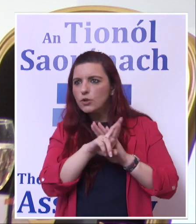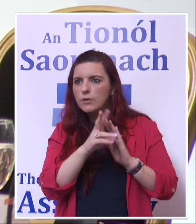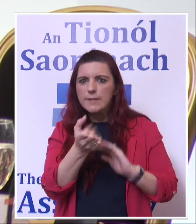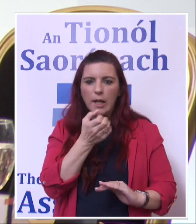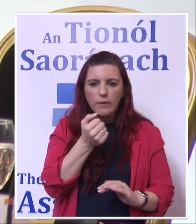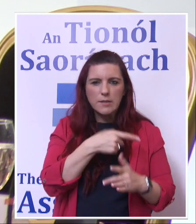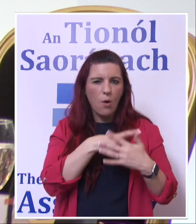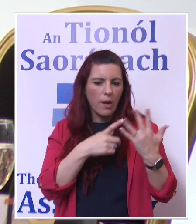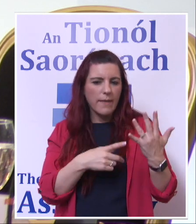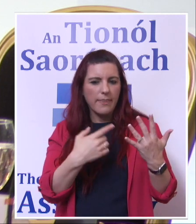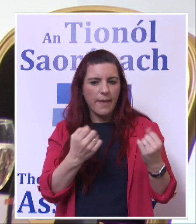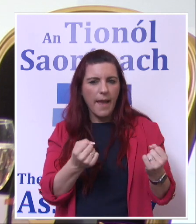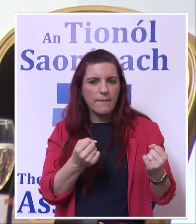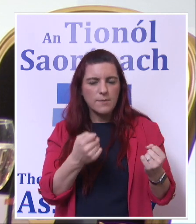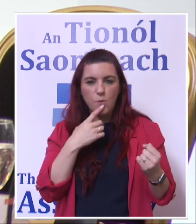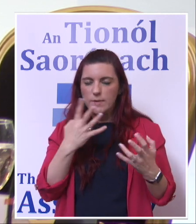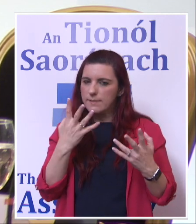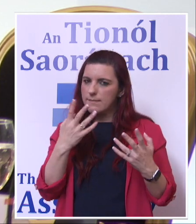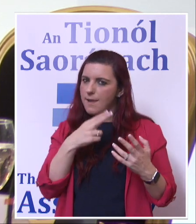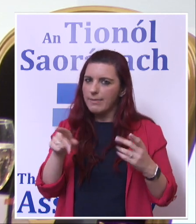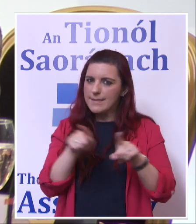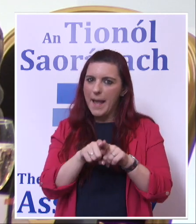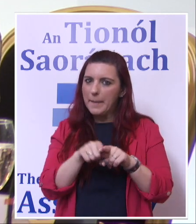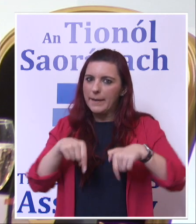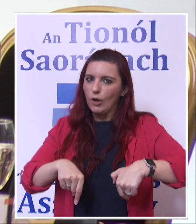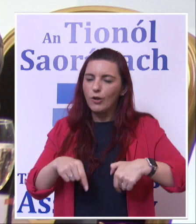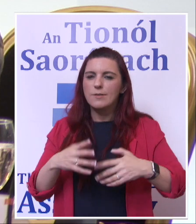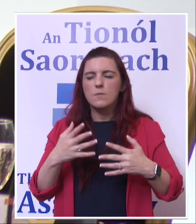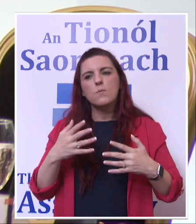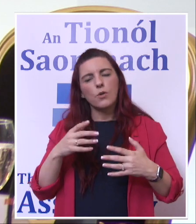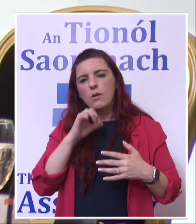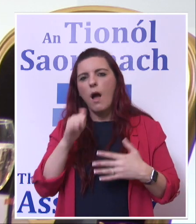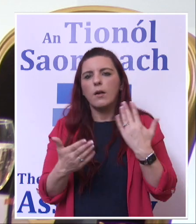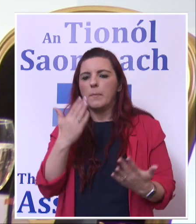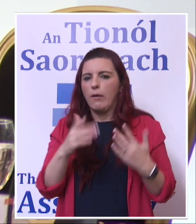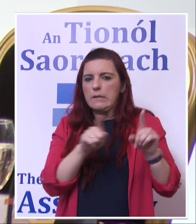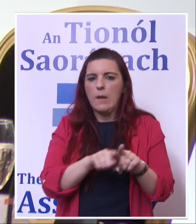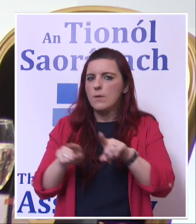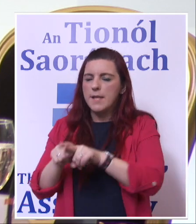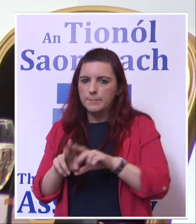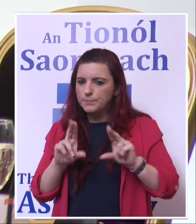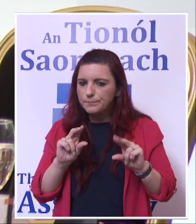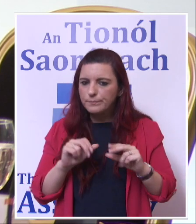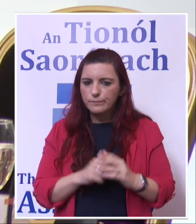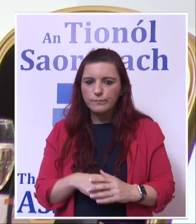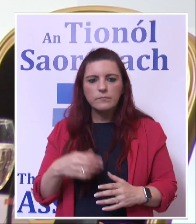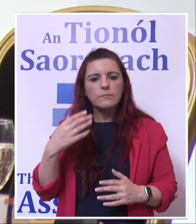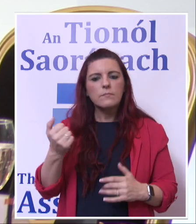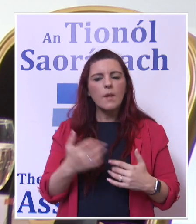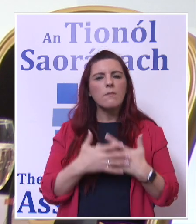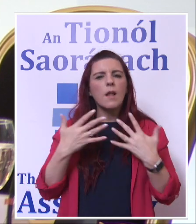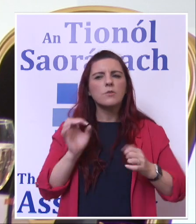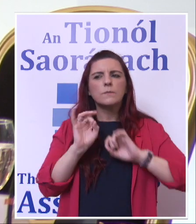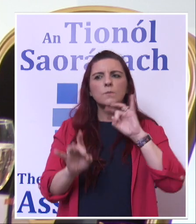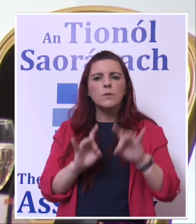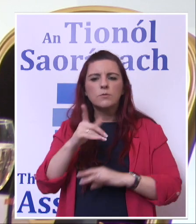so that skews the finance. So take a more nuanced view there. There were a lot of